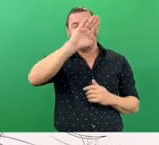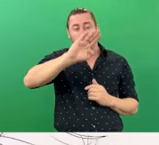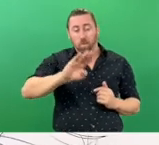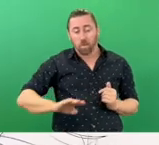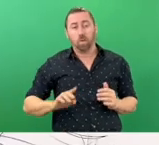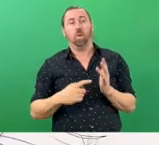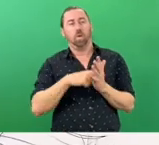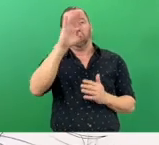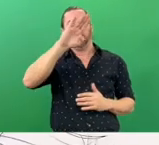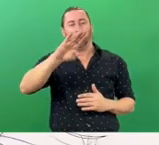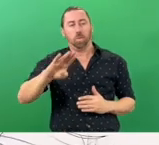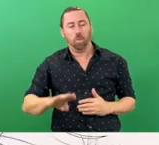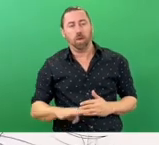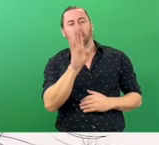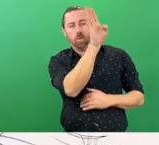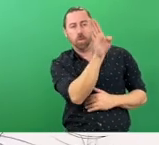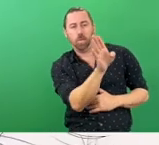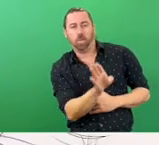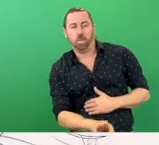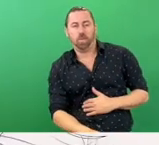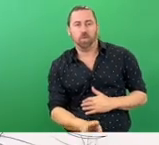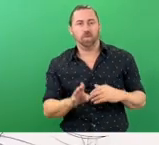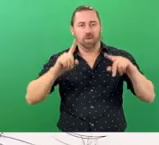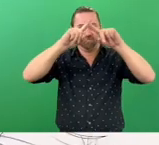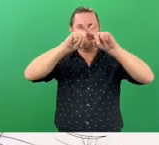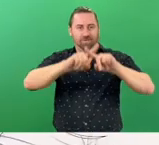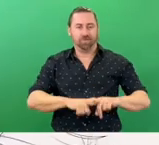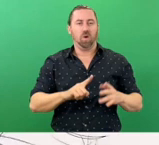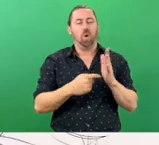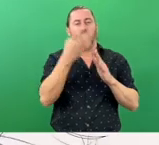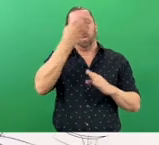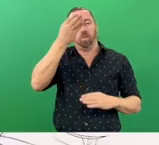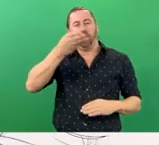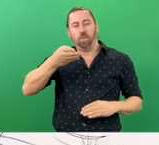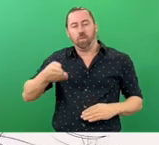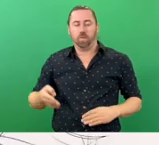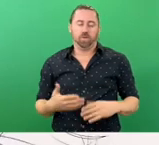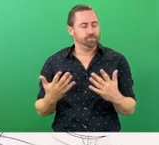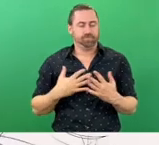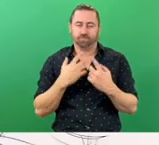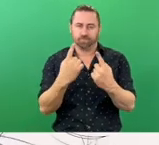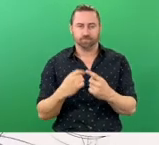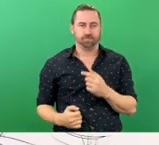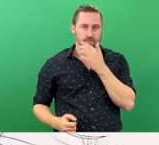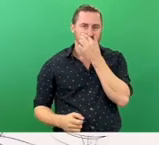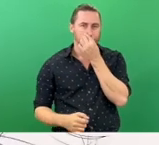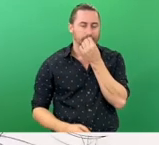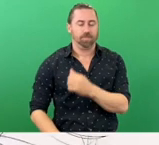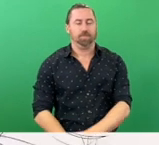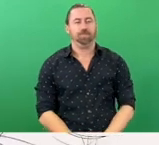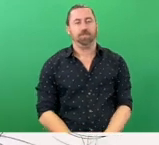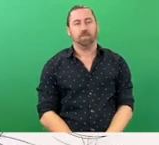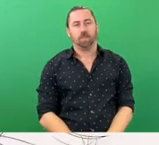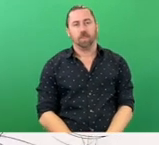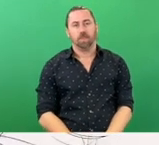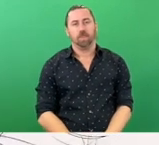pencil or tool that you're using there. All right, I've got shoulder coming off that way and bleeding